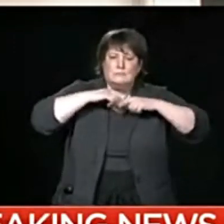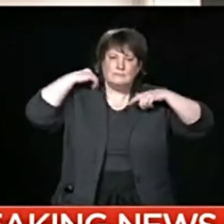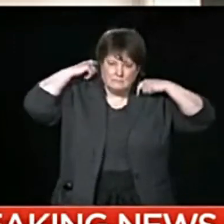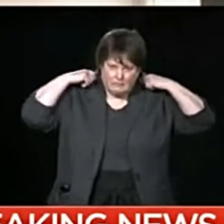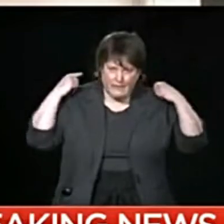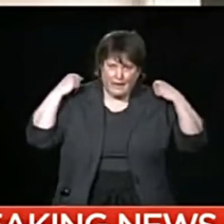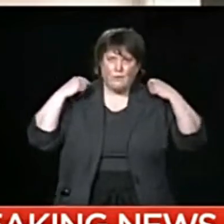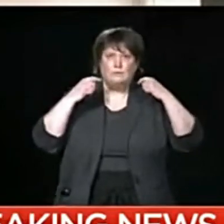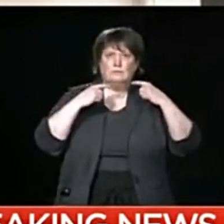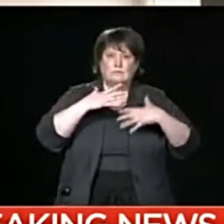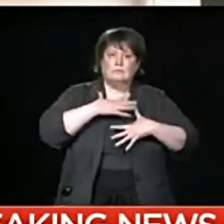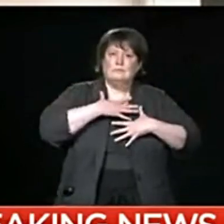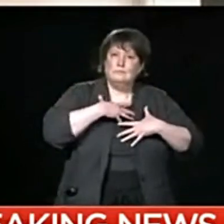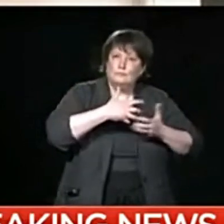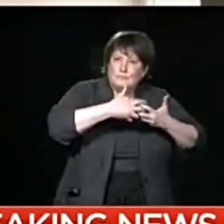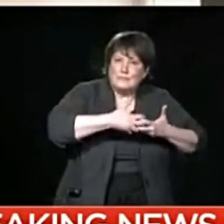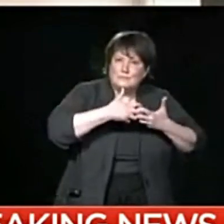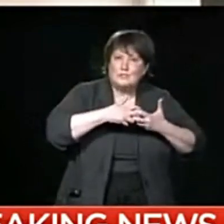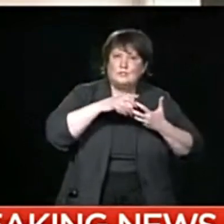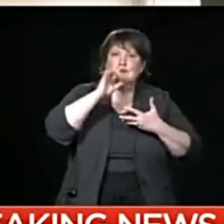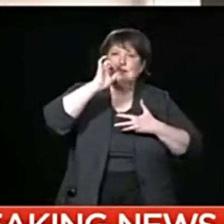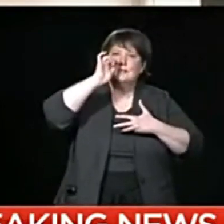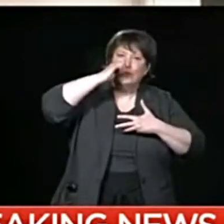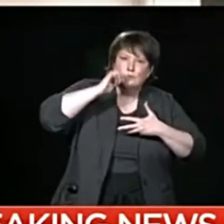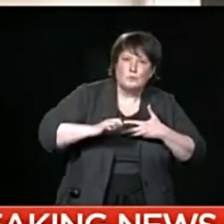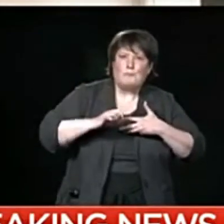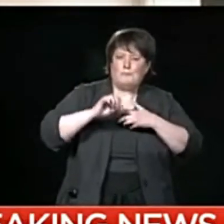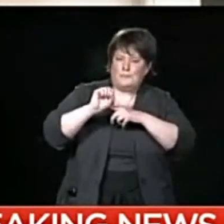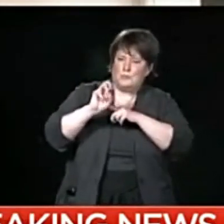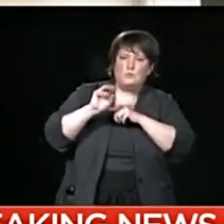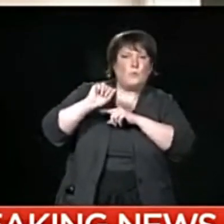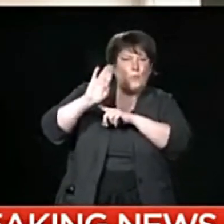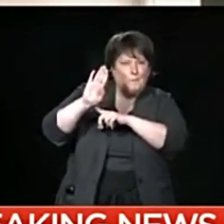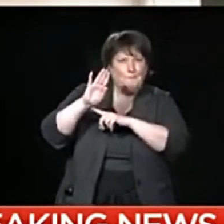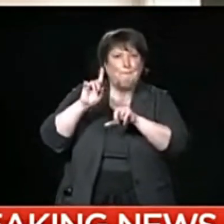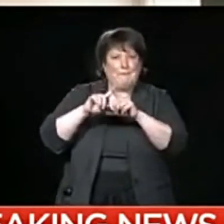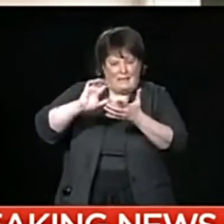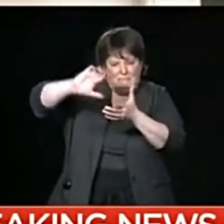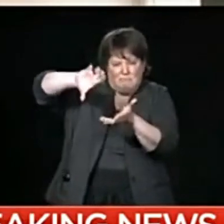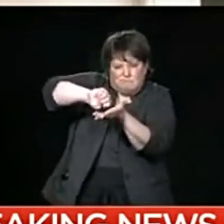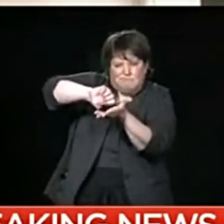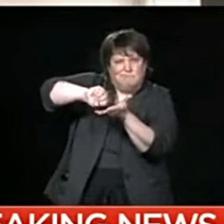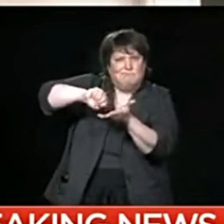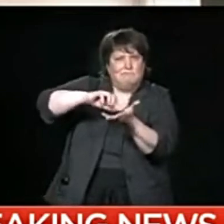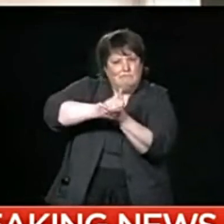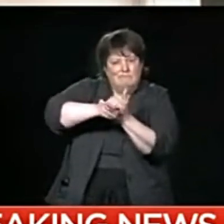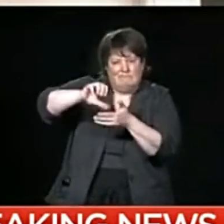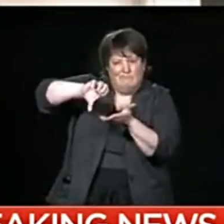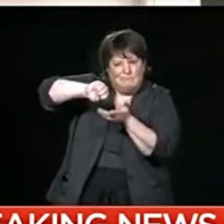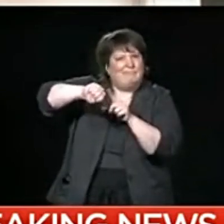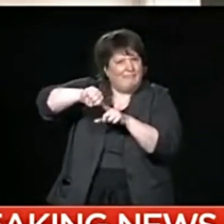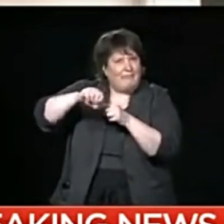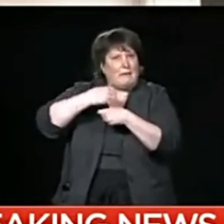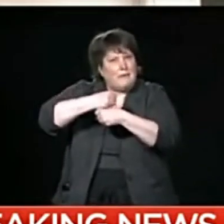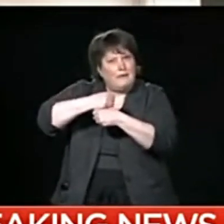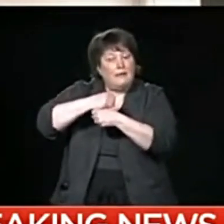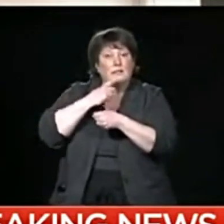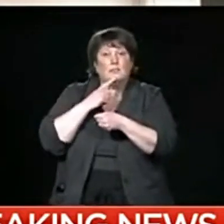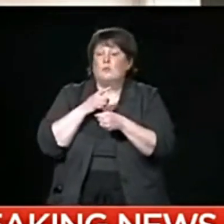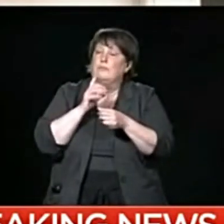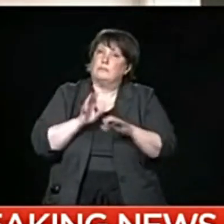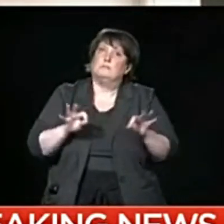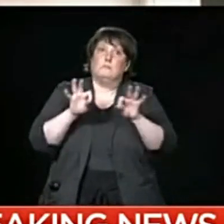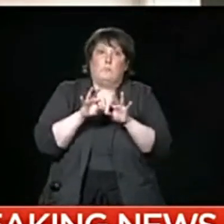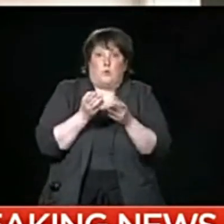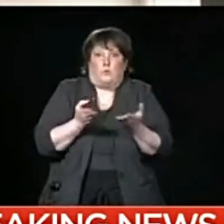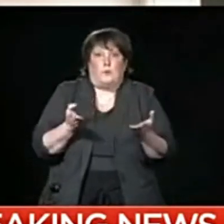ventilators, test kits and swabs, and hand sanitizer. Protective personal equipment is essential to protect our healthcare